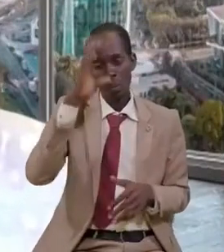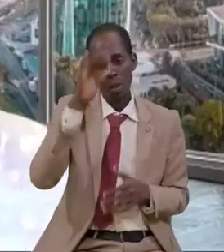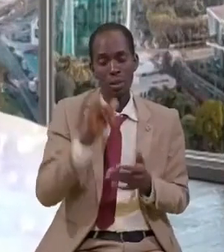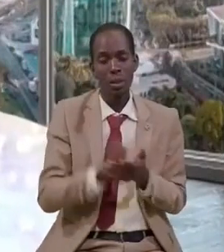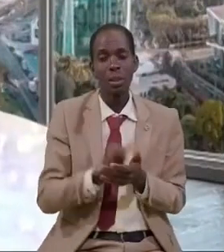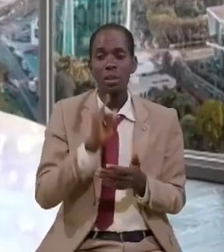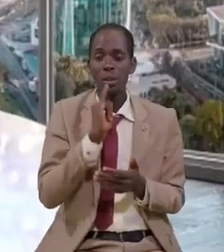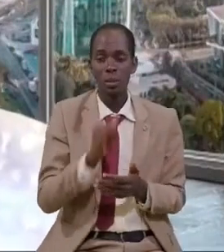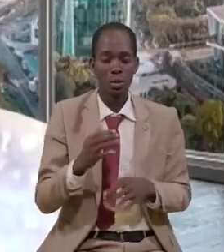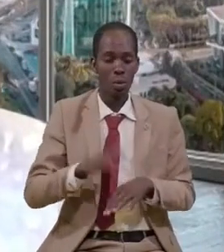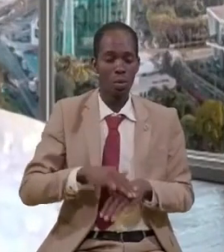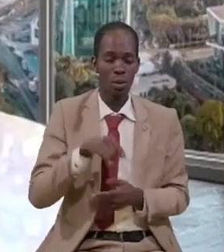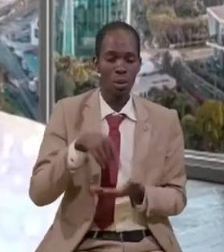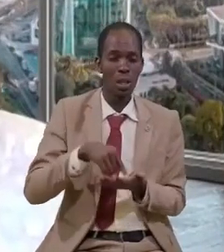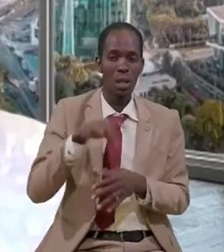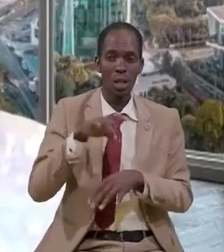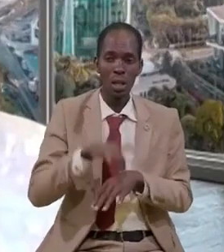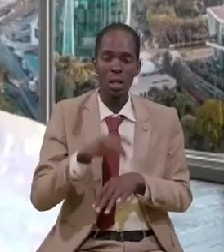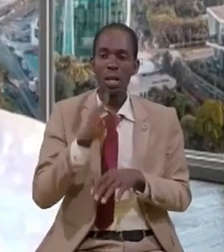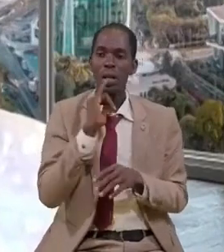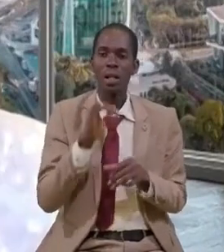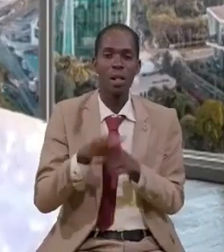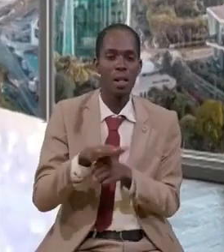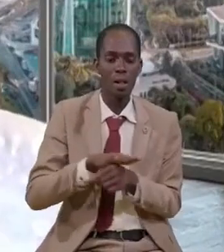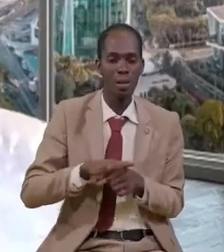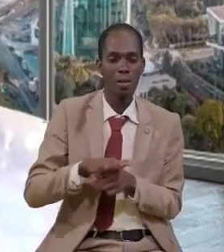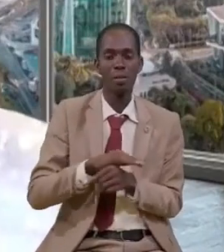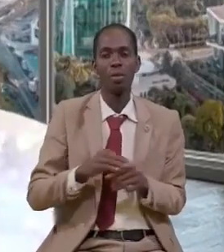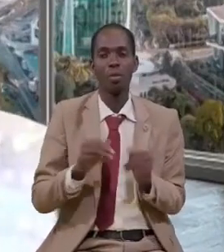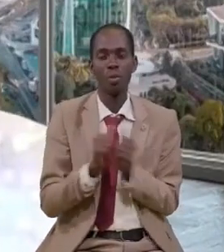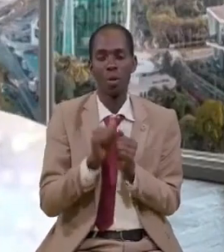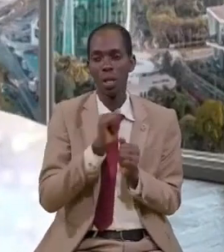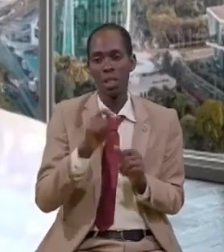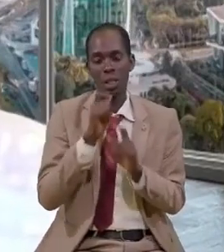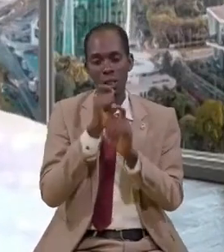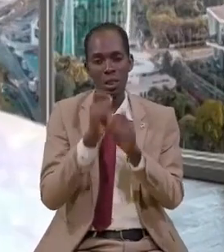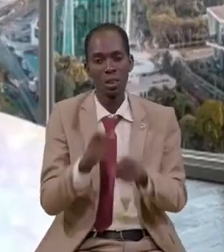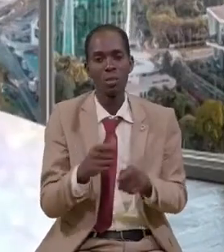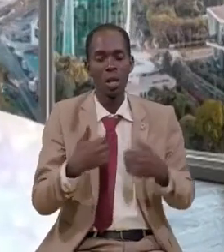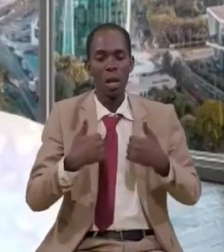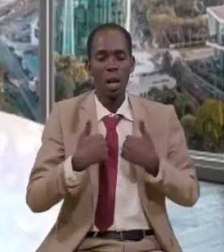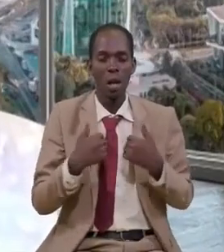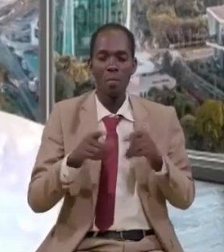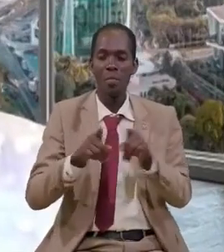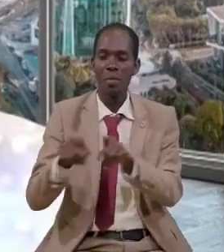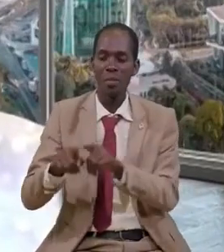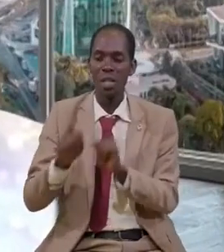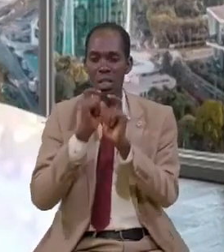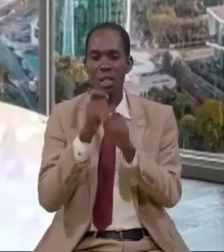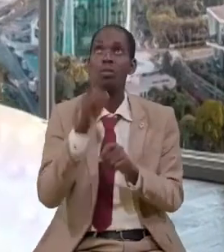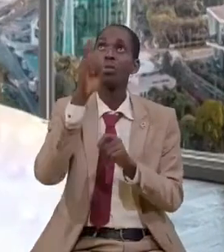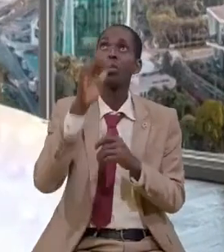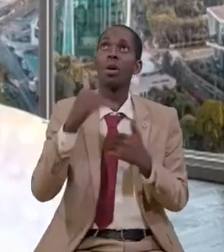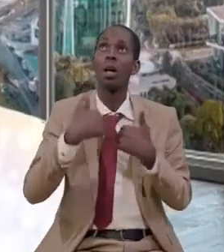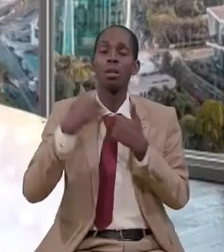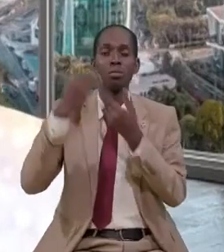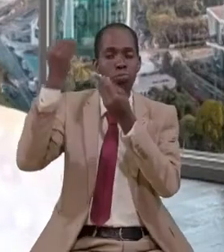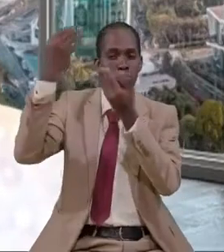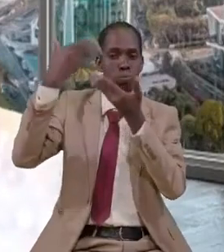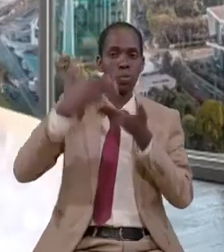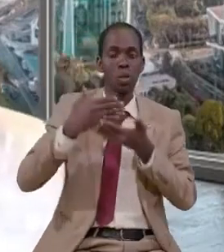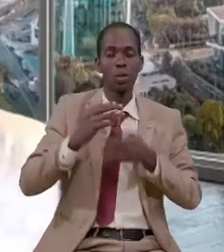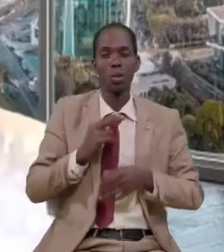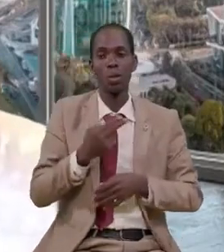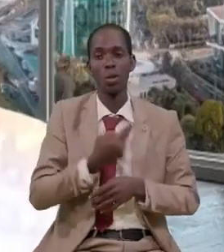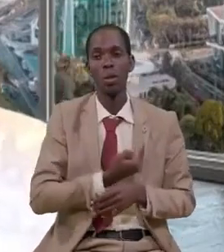endowed. And we all have different gifts that God has given us in our lifetime. Now, whether that gift is